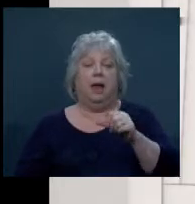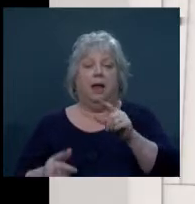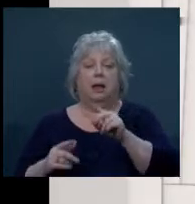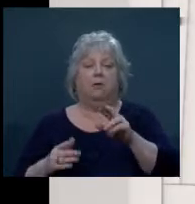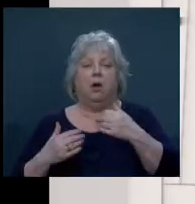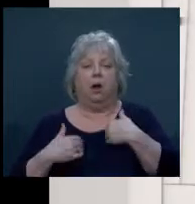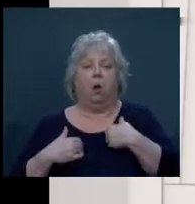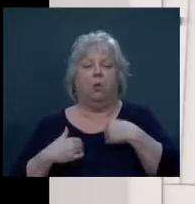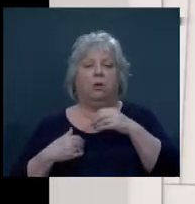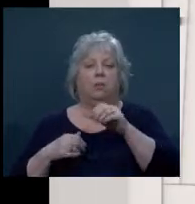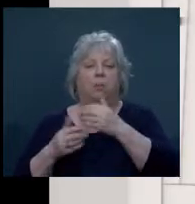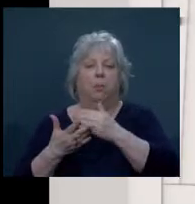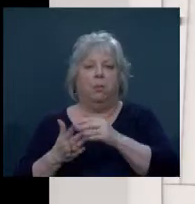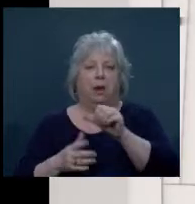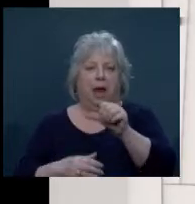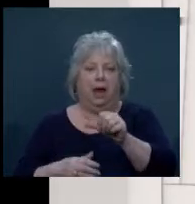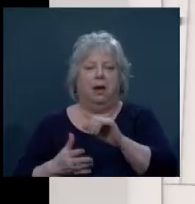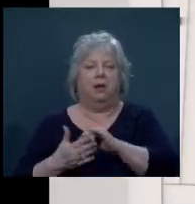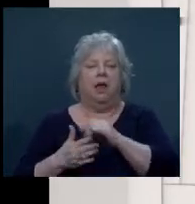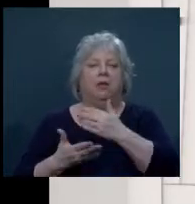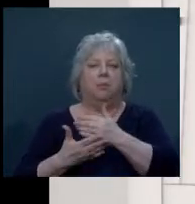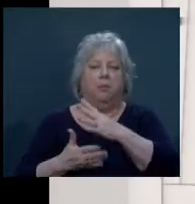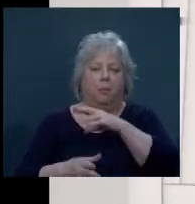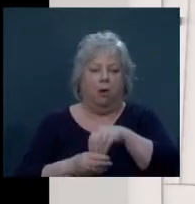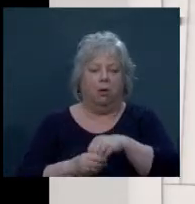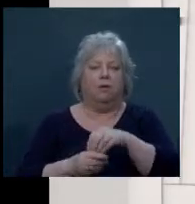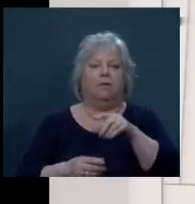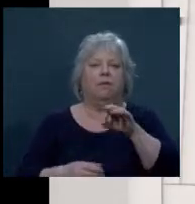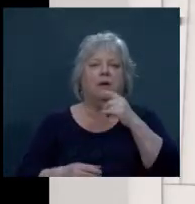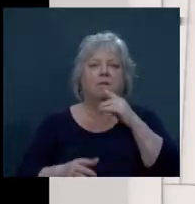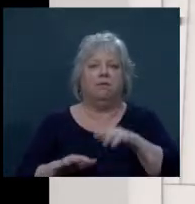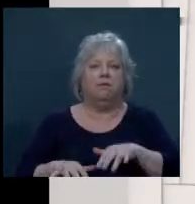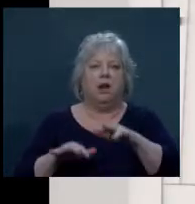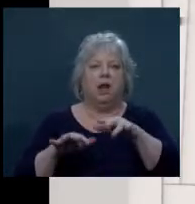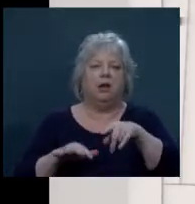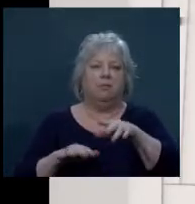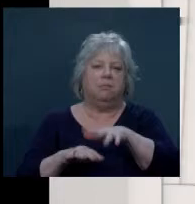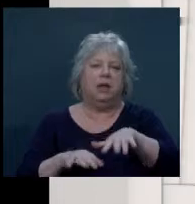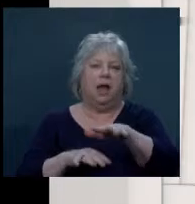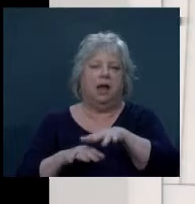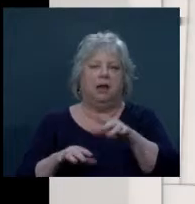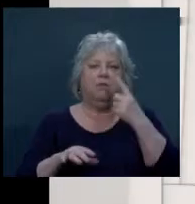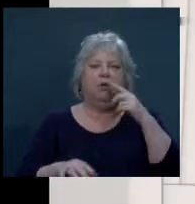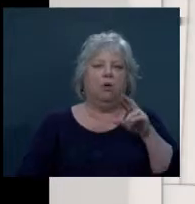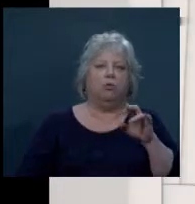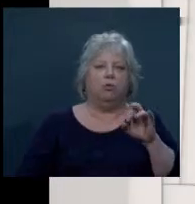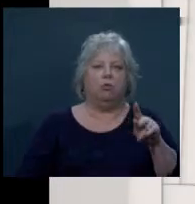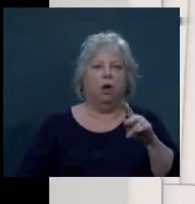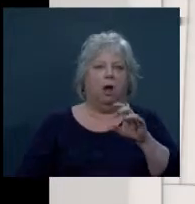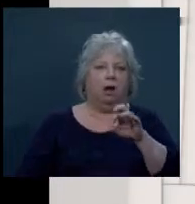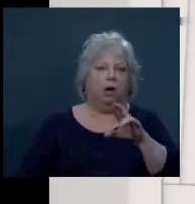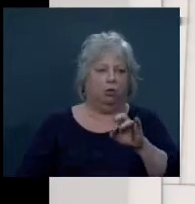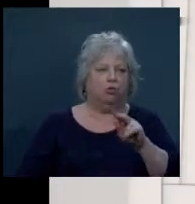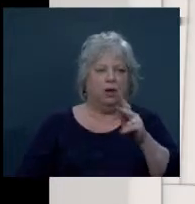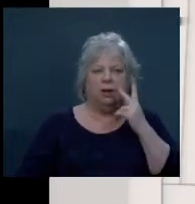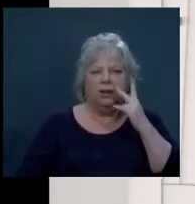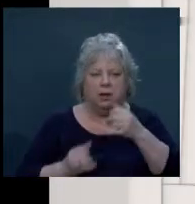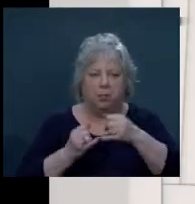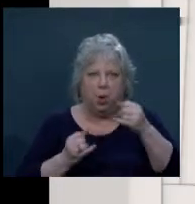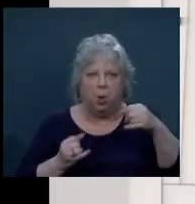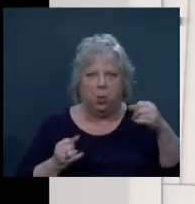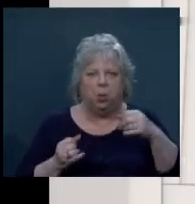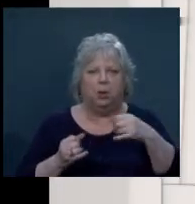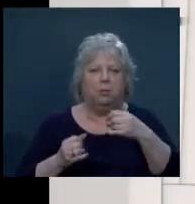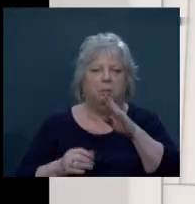Rock again. It's part of the floodplain of Rock Creek, which is that blue line to the south there, and that's